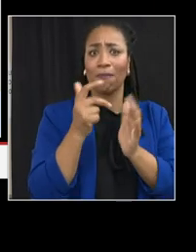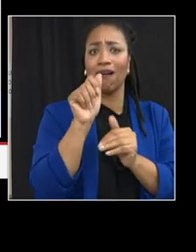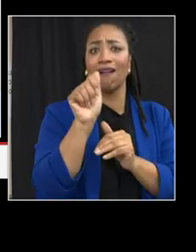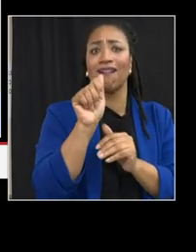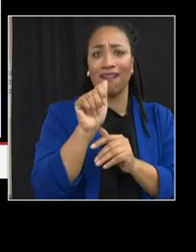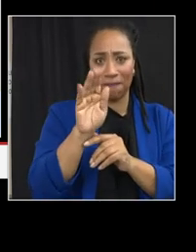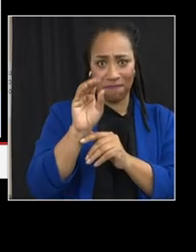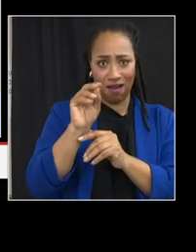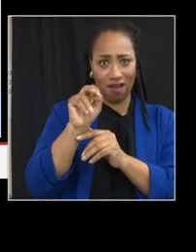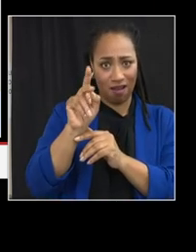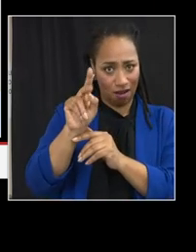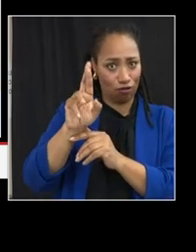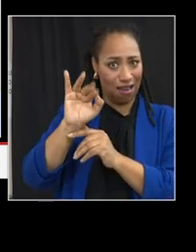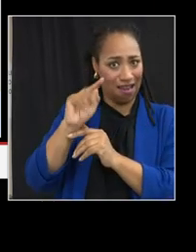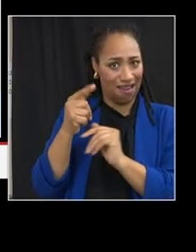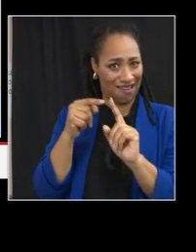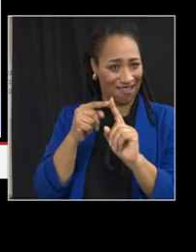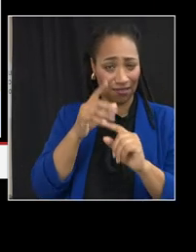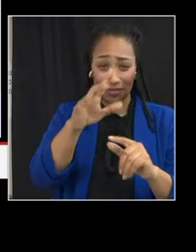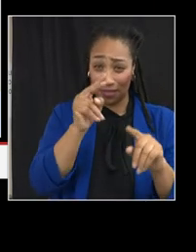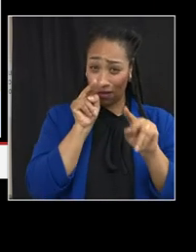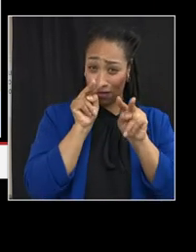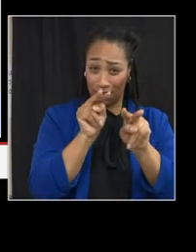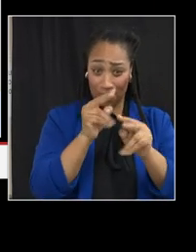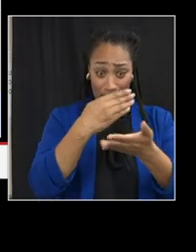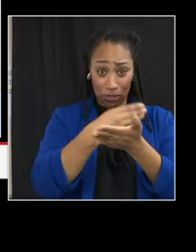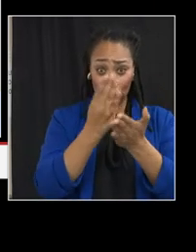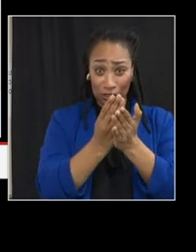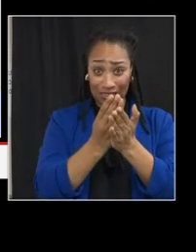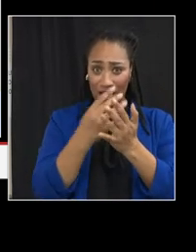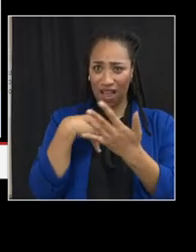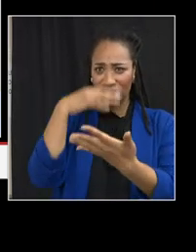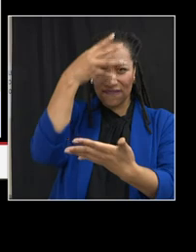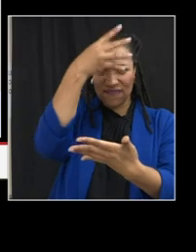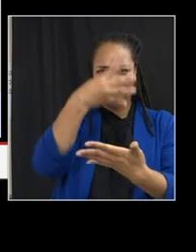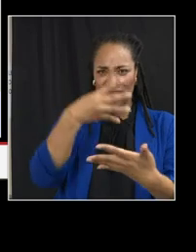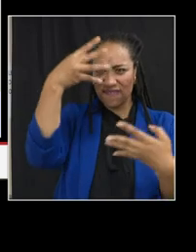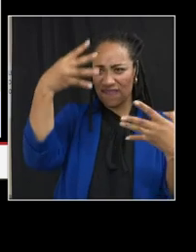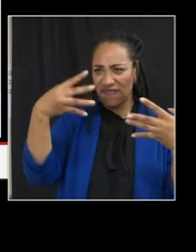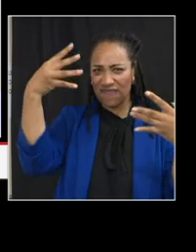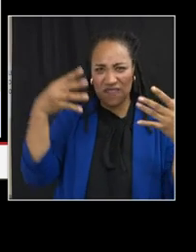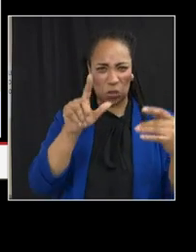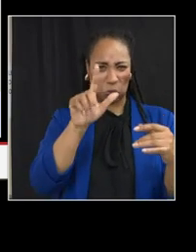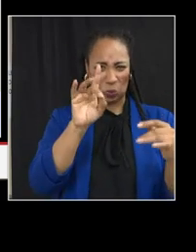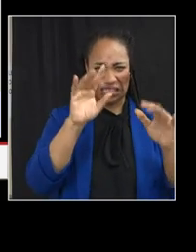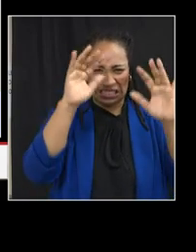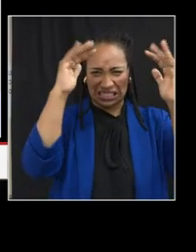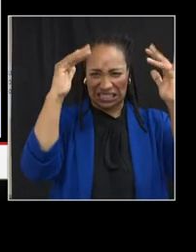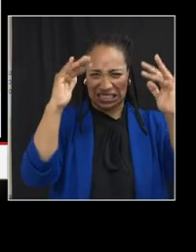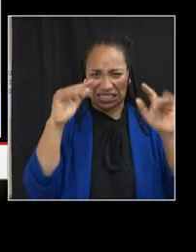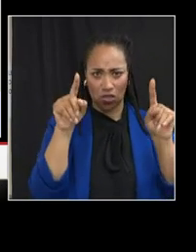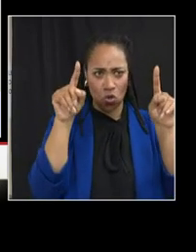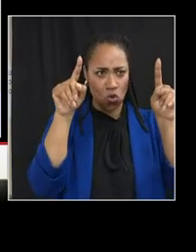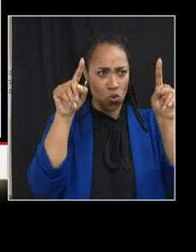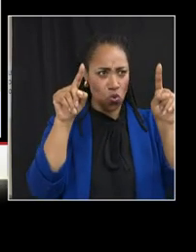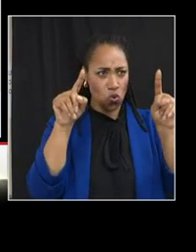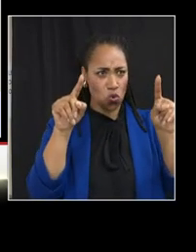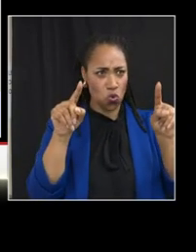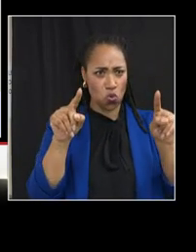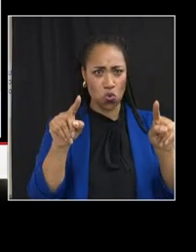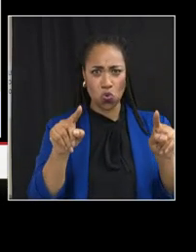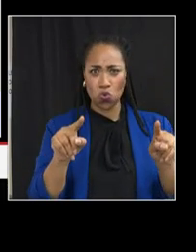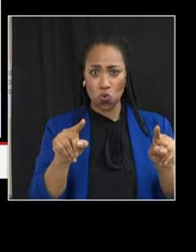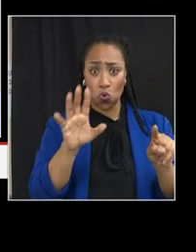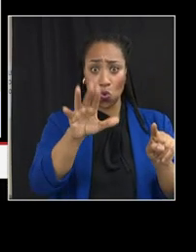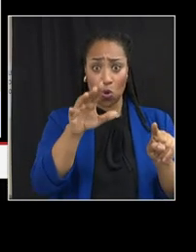budget. Unlike a lot of places, unlike the Congress, we balance our budget. We can only spend what we bring in.